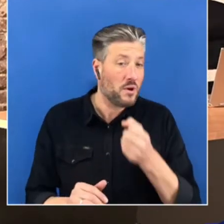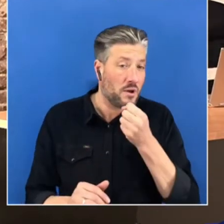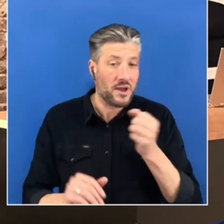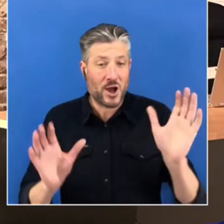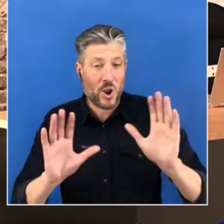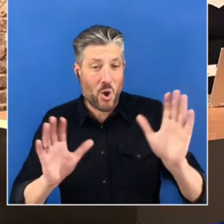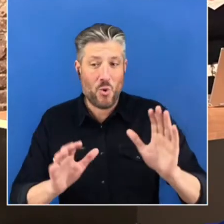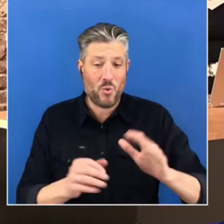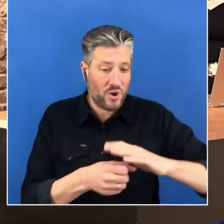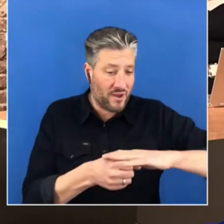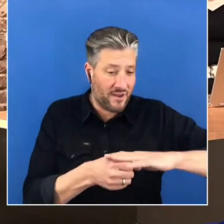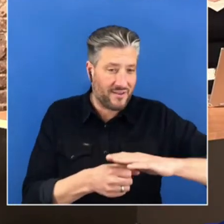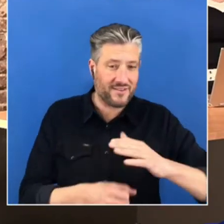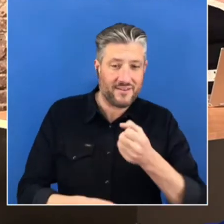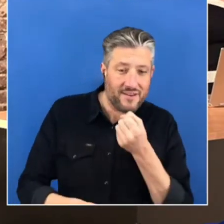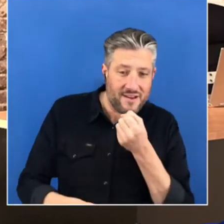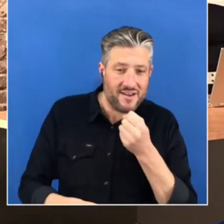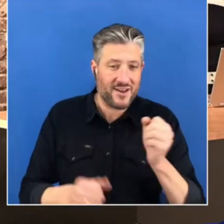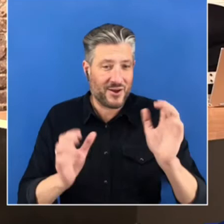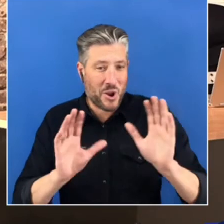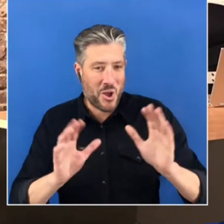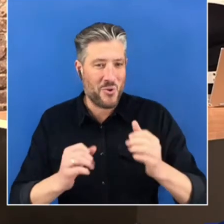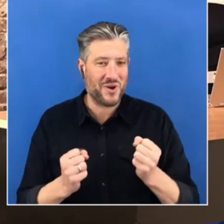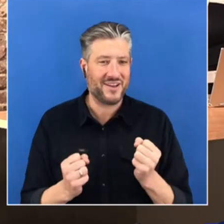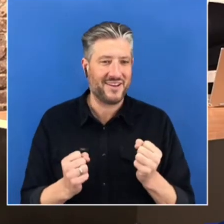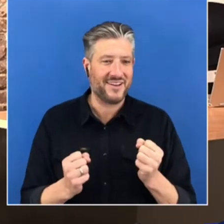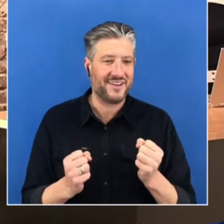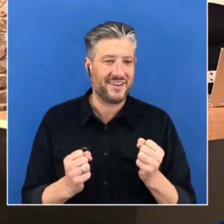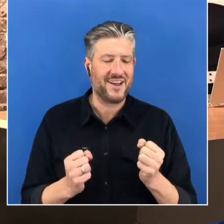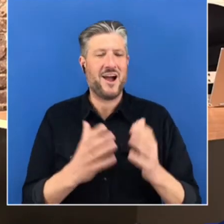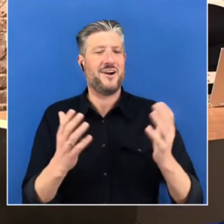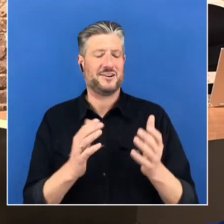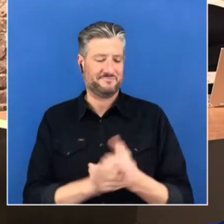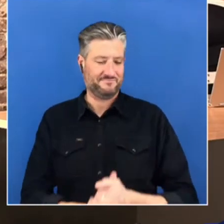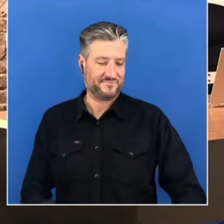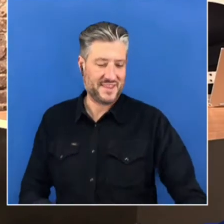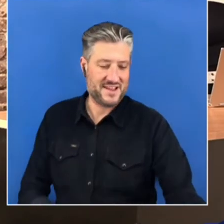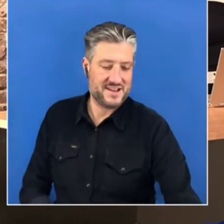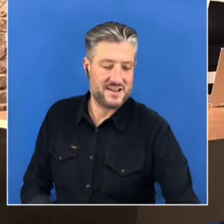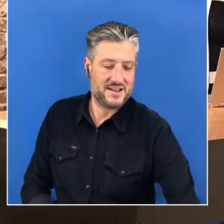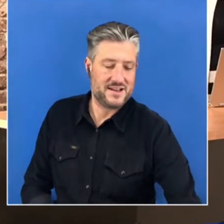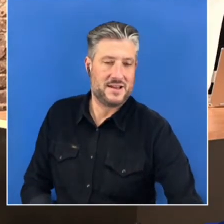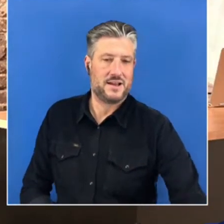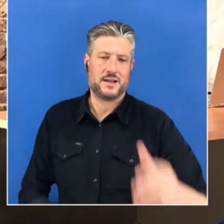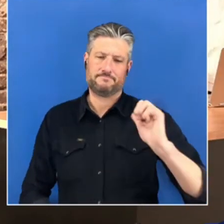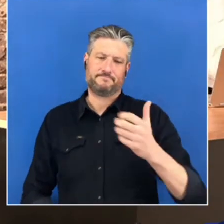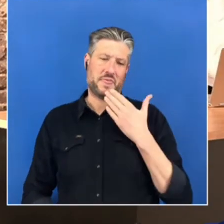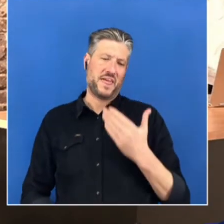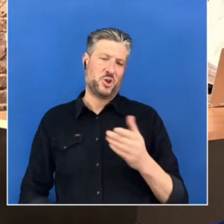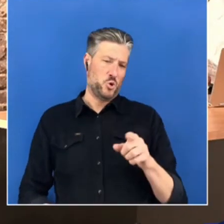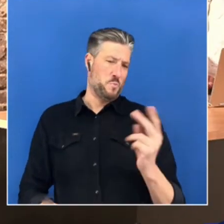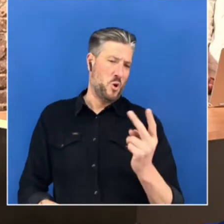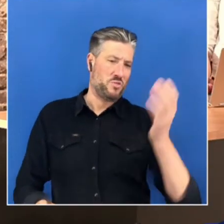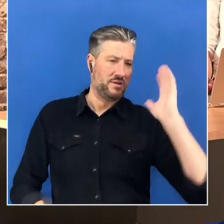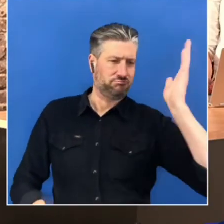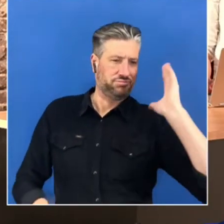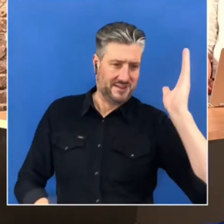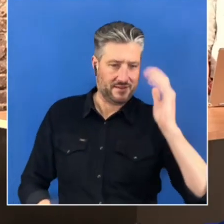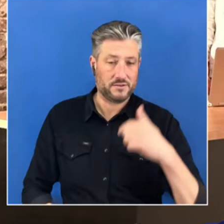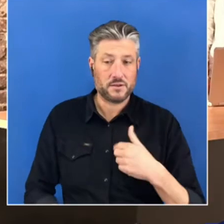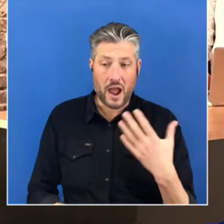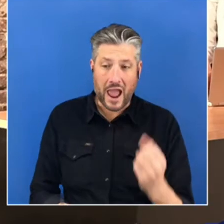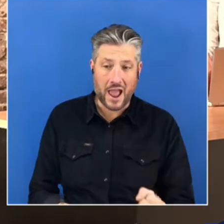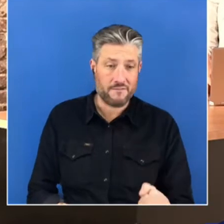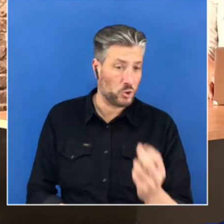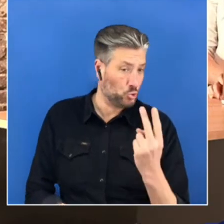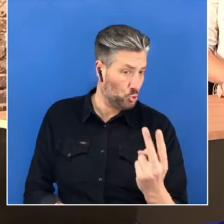live. So thank you so much for your talks. Yes, we do have a couple of questions for you. Do you know where